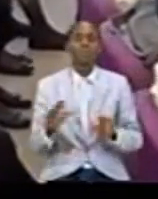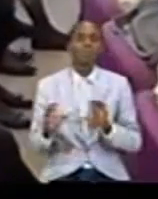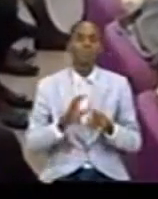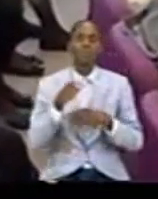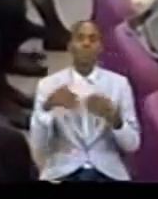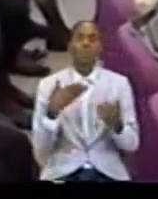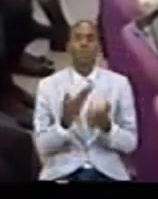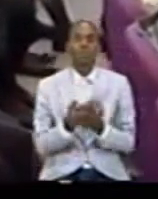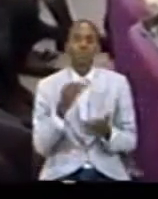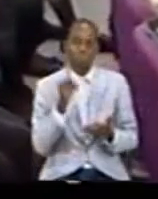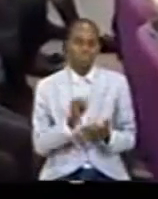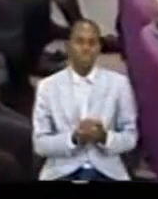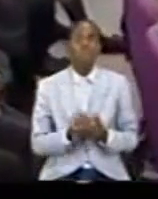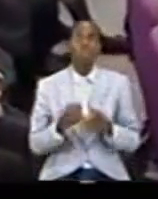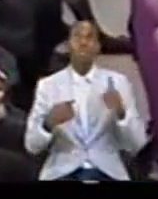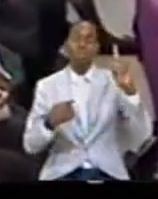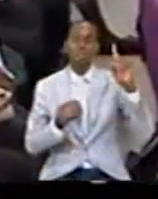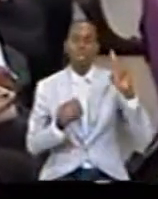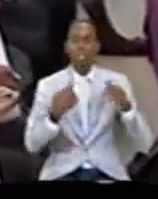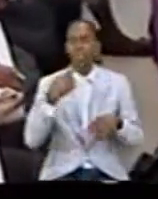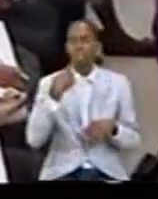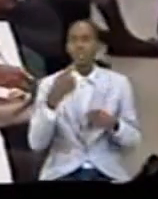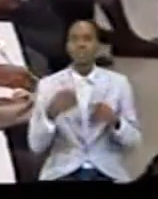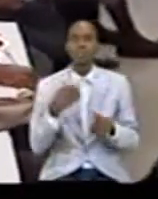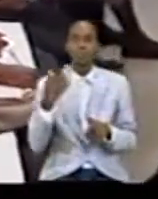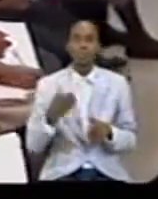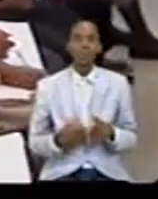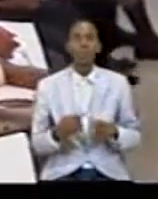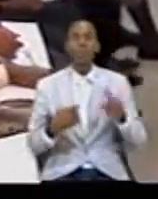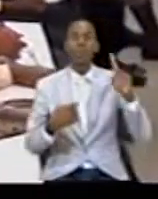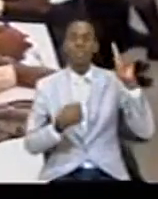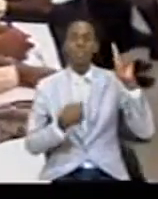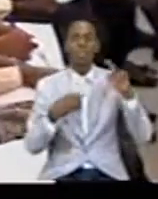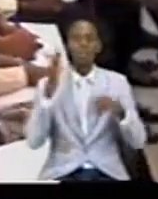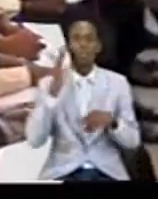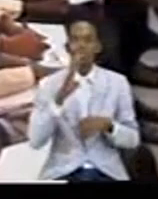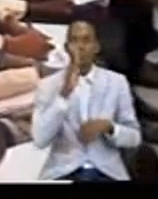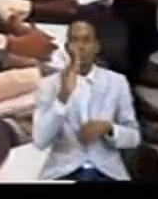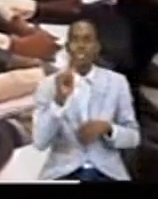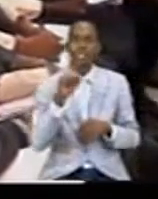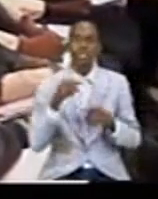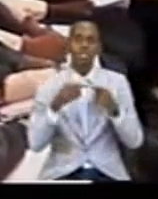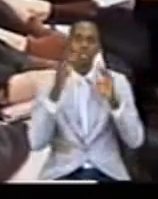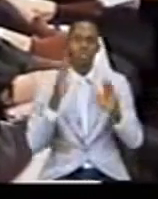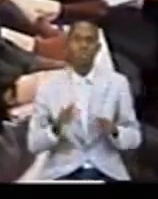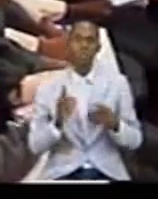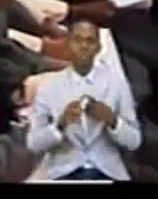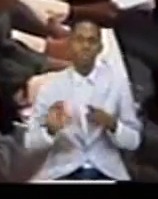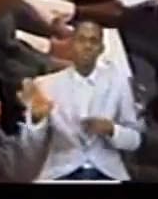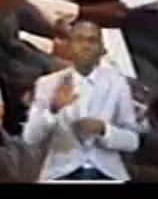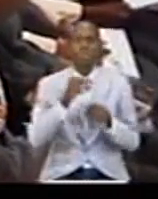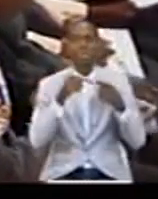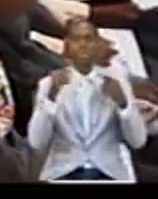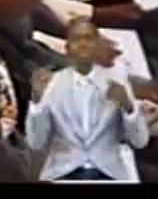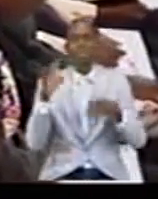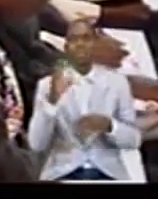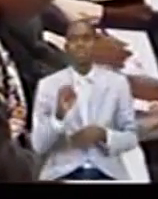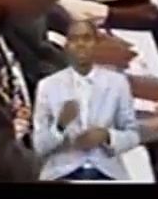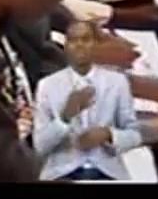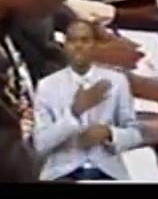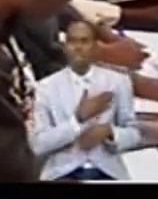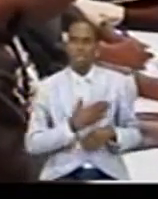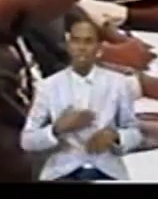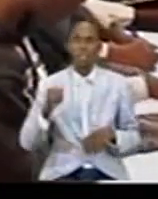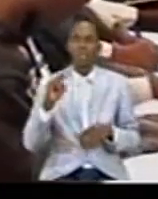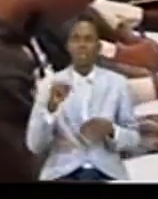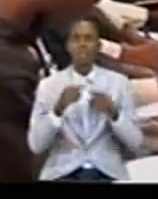I speak, then I will be an enemy to thine enemies and an adversary